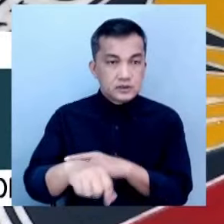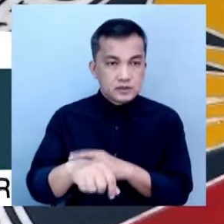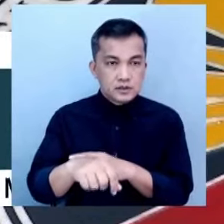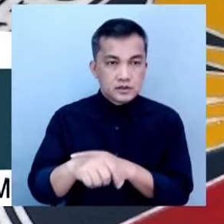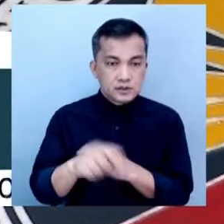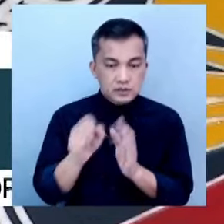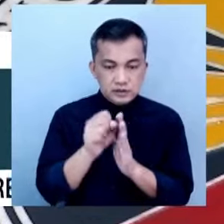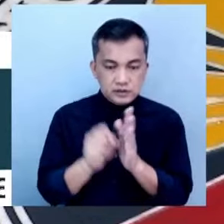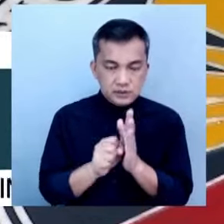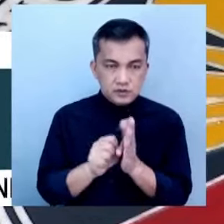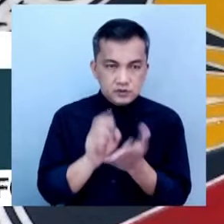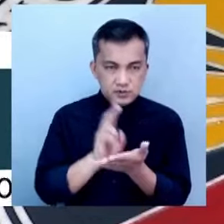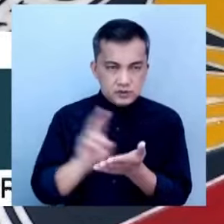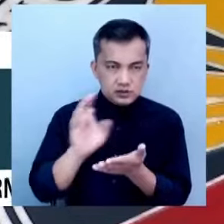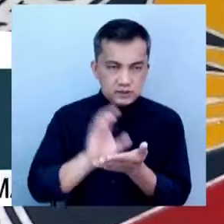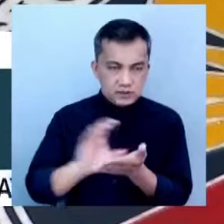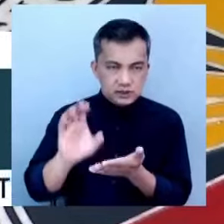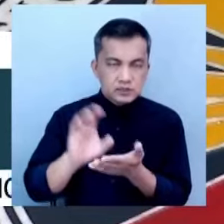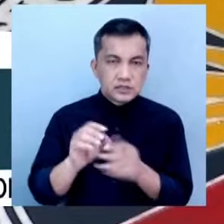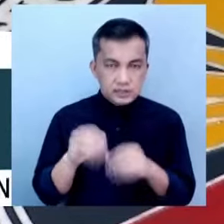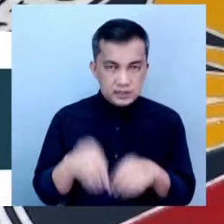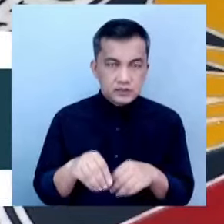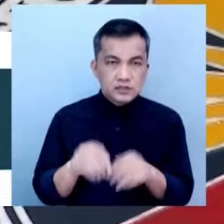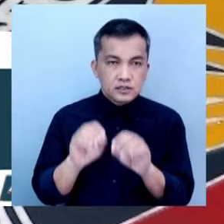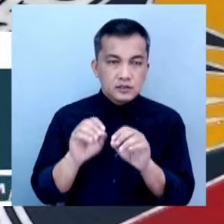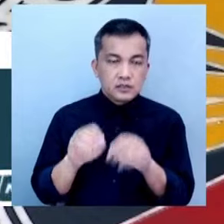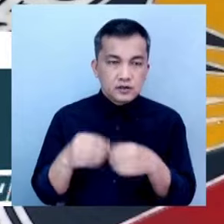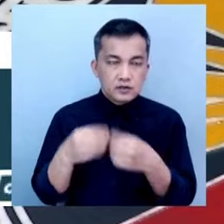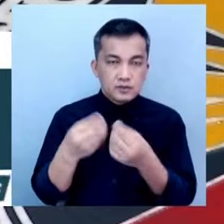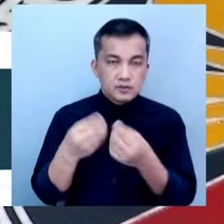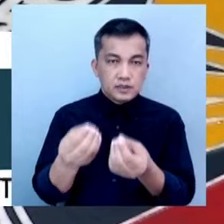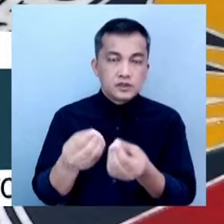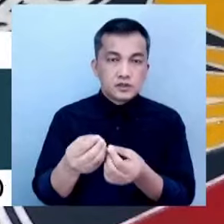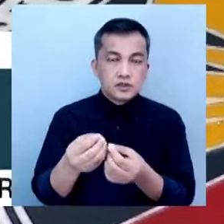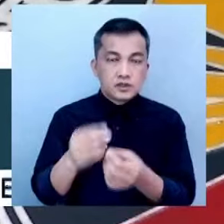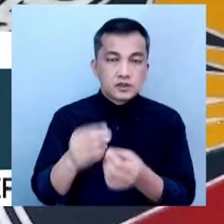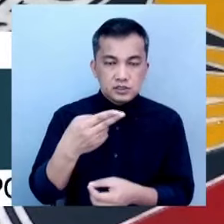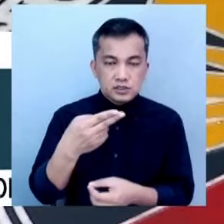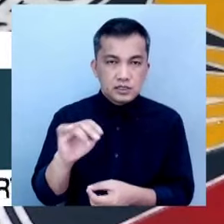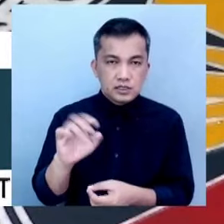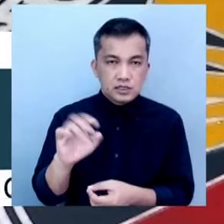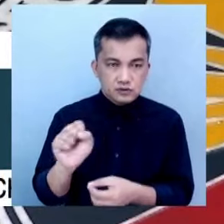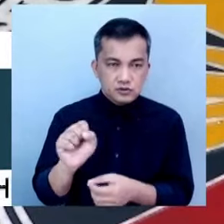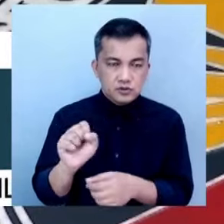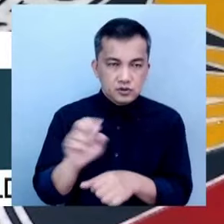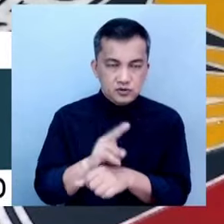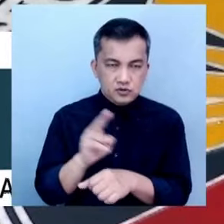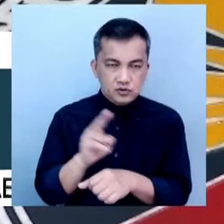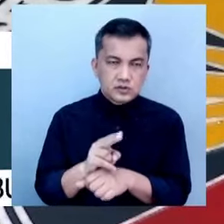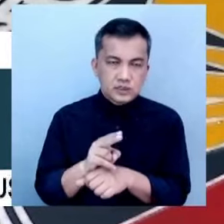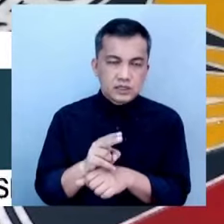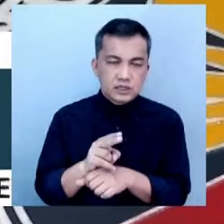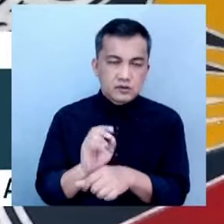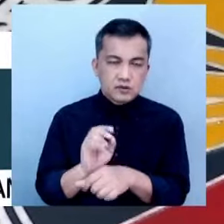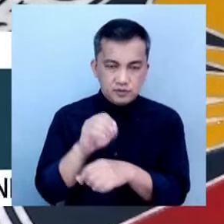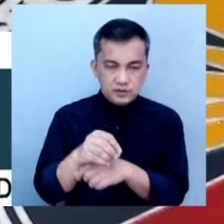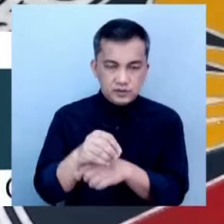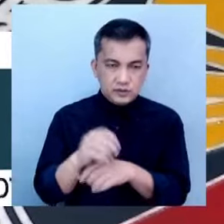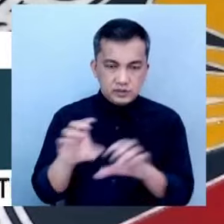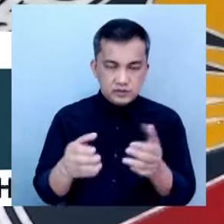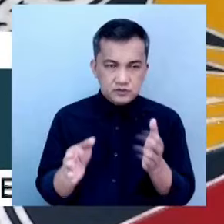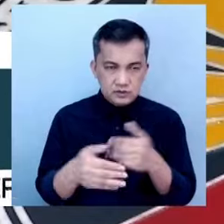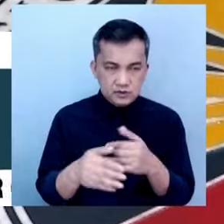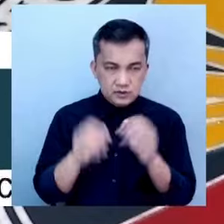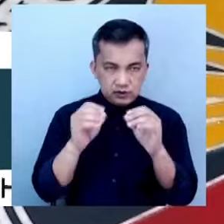colleges can offer senior high to use the excess capacity of classrooms and teachers. And these students will be paid